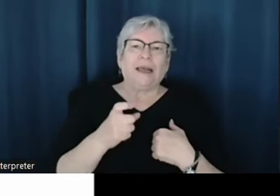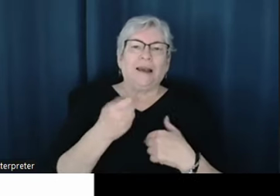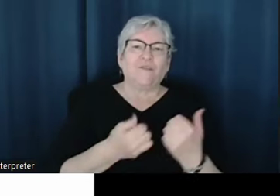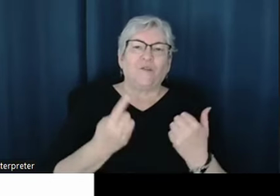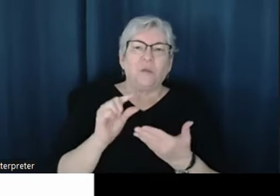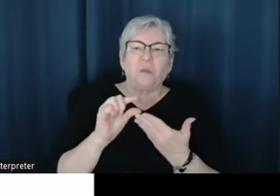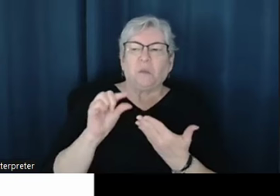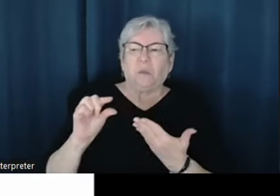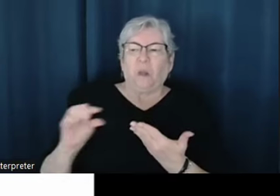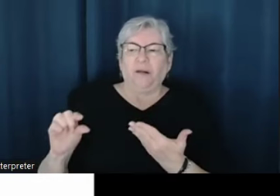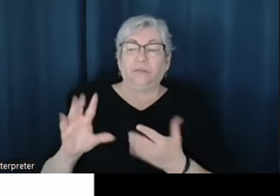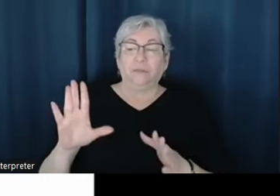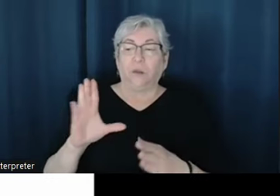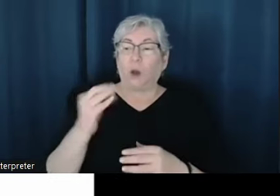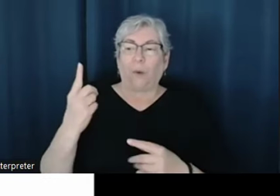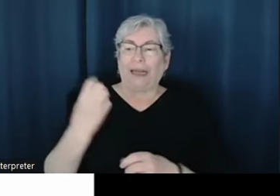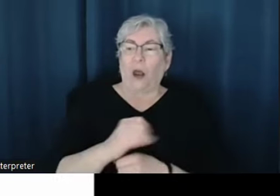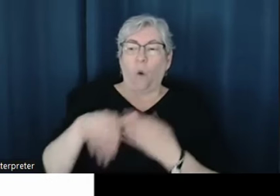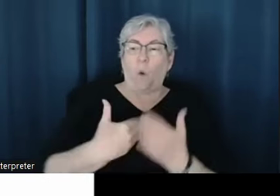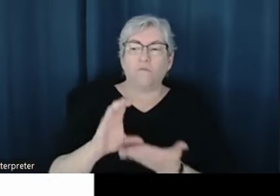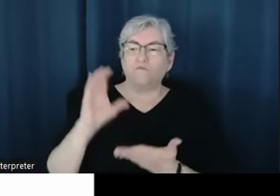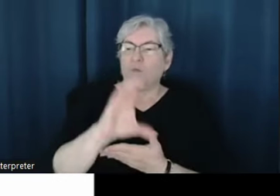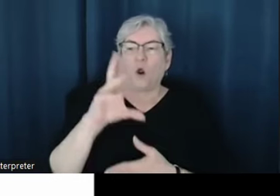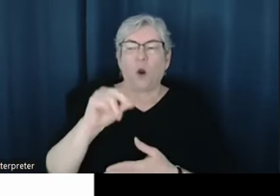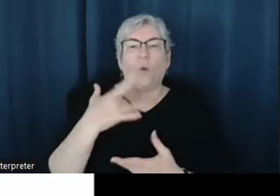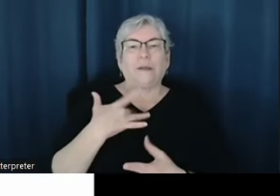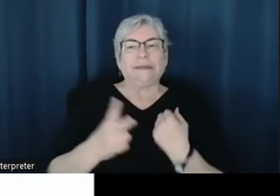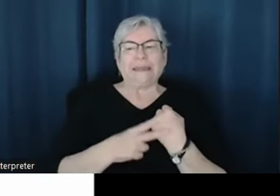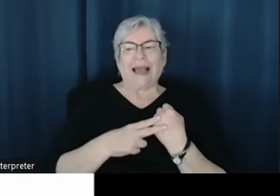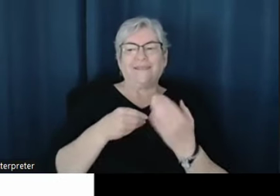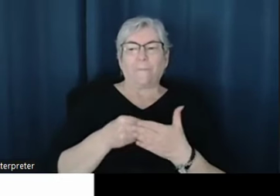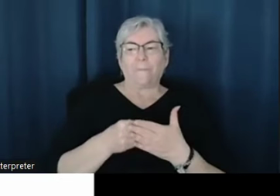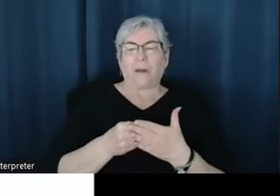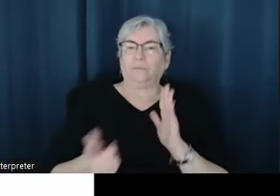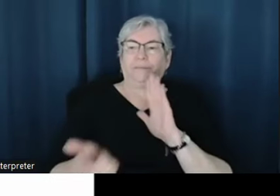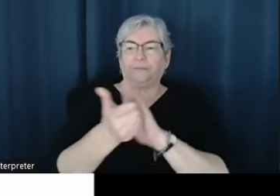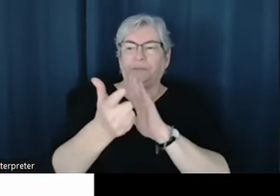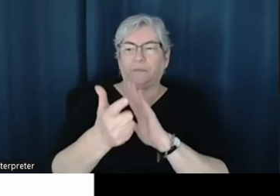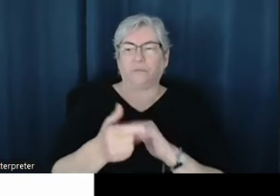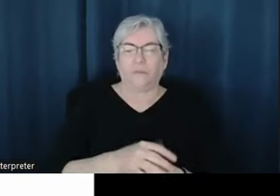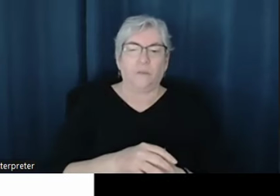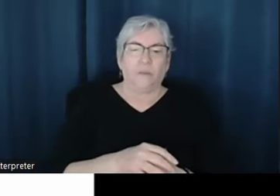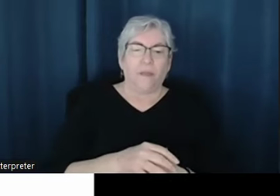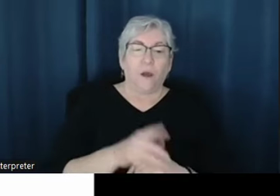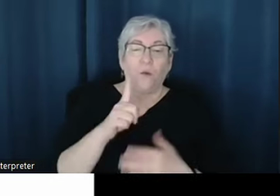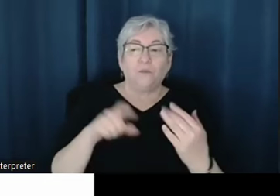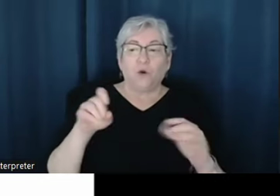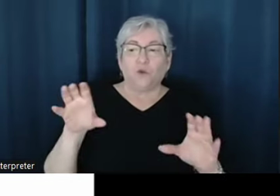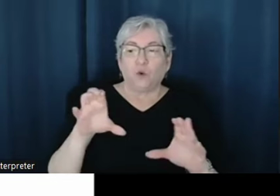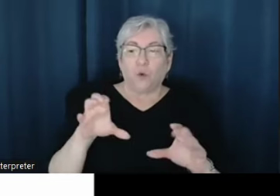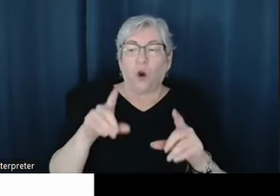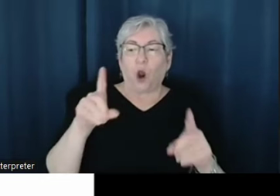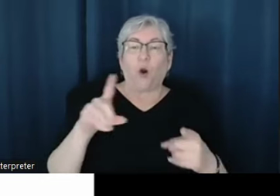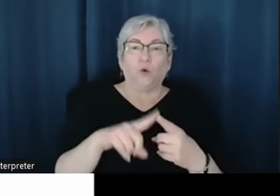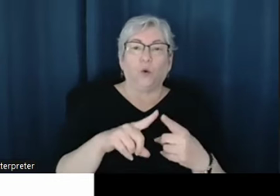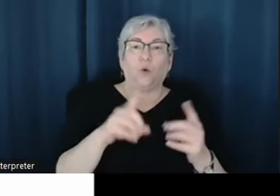little bit of stuff, and no one gets everything that they need because we want to try and save money. That's illegal. What they're supposed to do is go to the